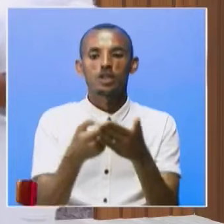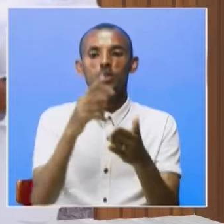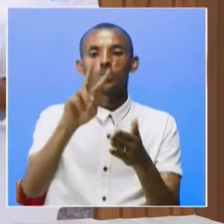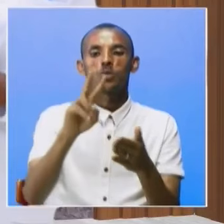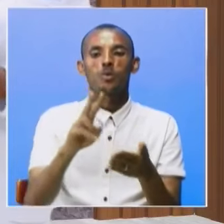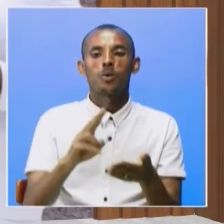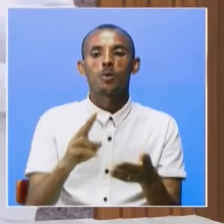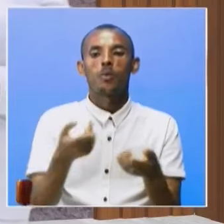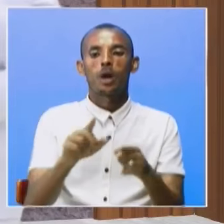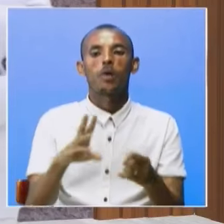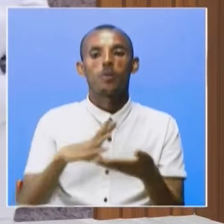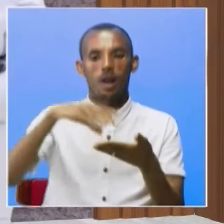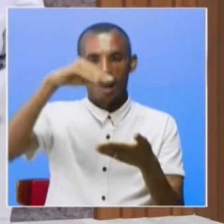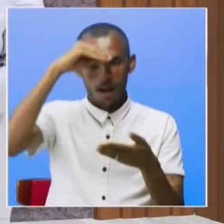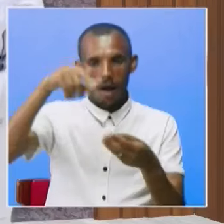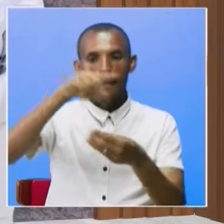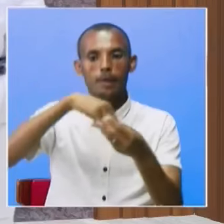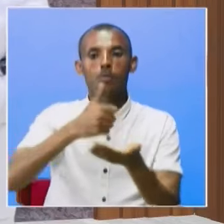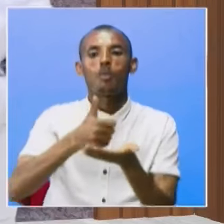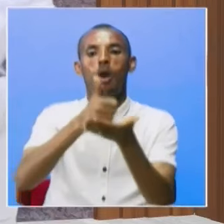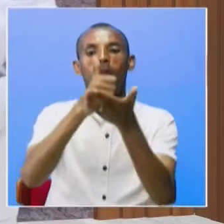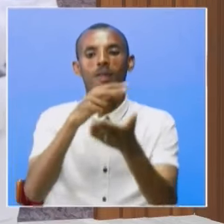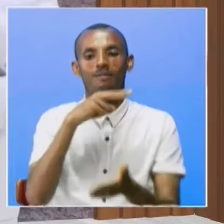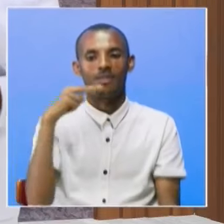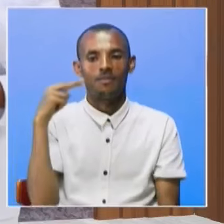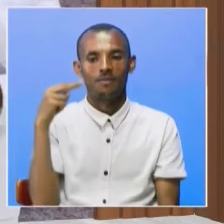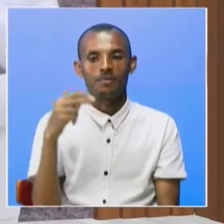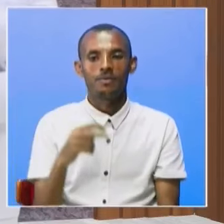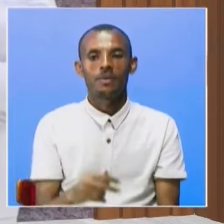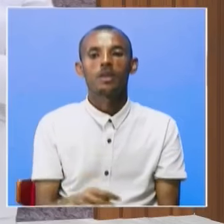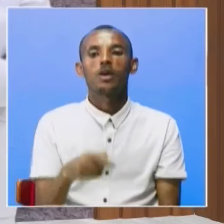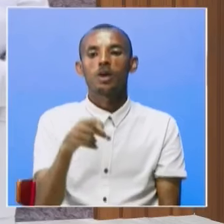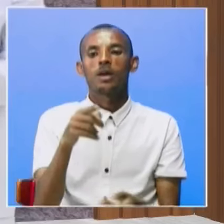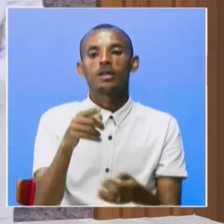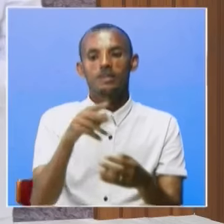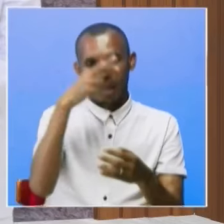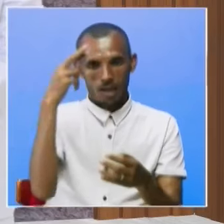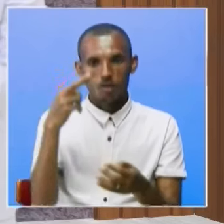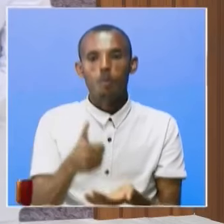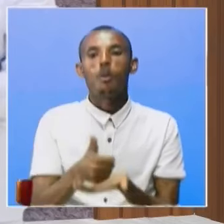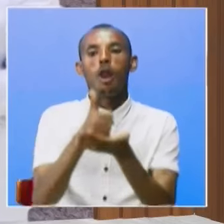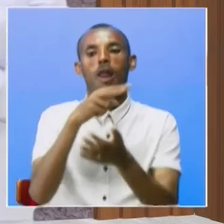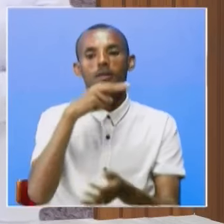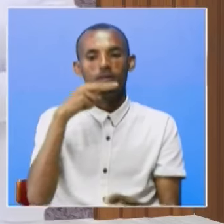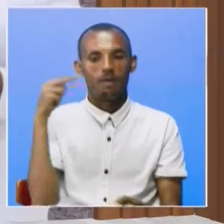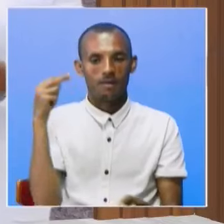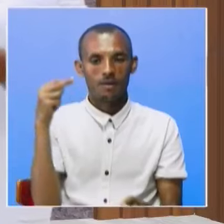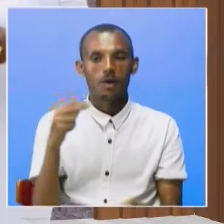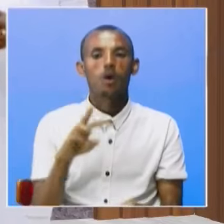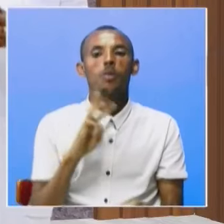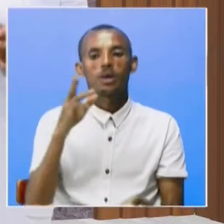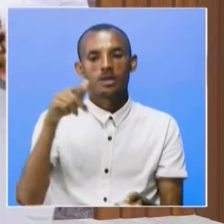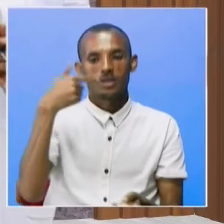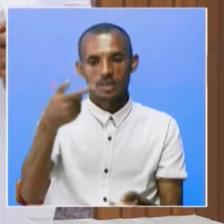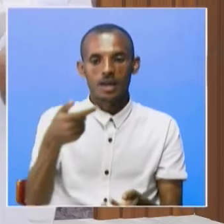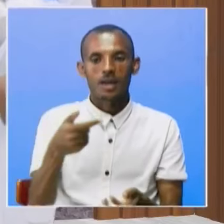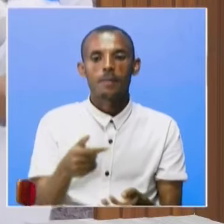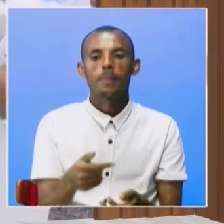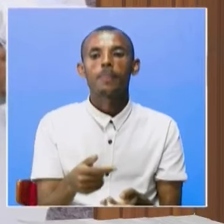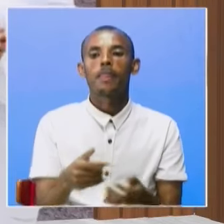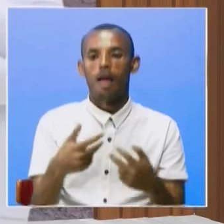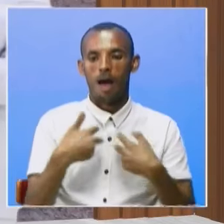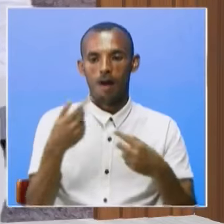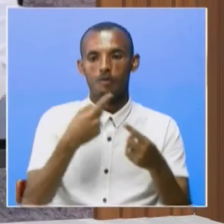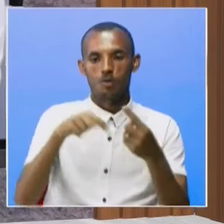learning about the modal auxiliaries. Yes? Yeah, in the case of modal auxiliaries, we said that we use have